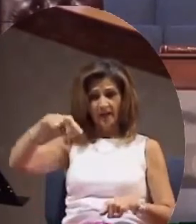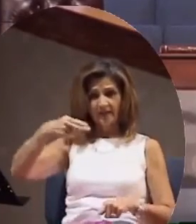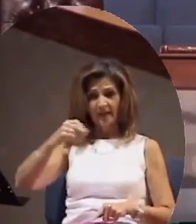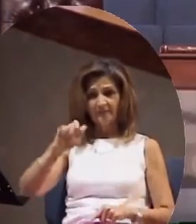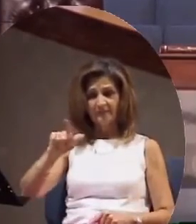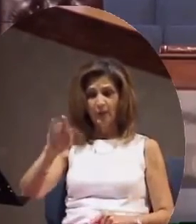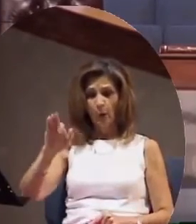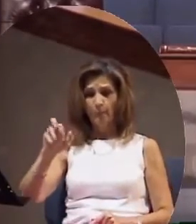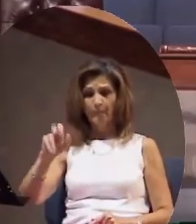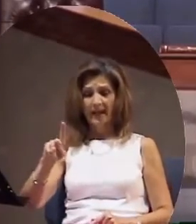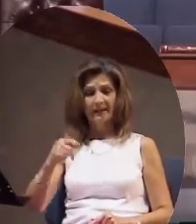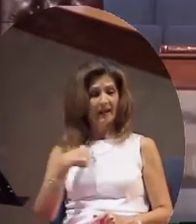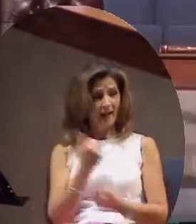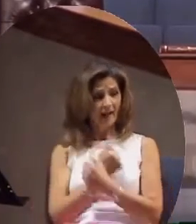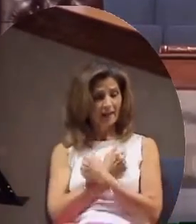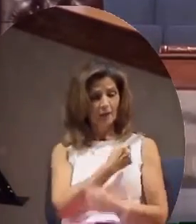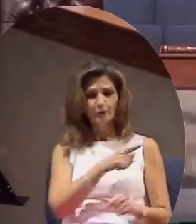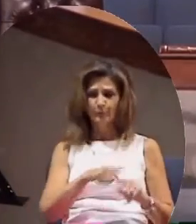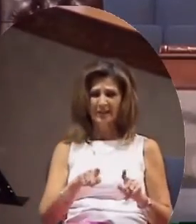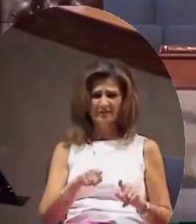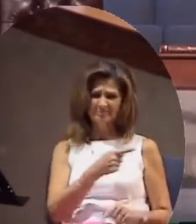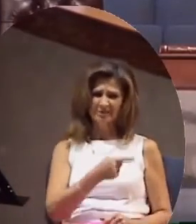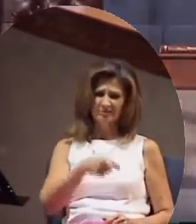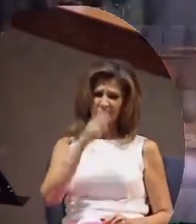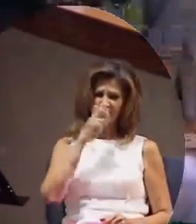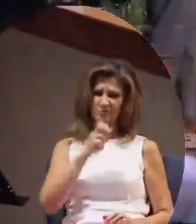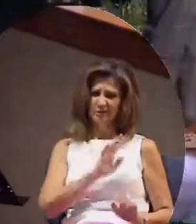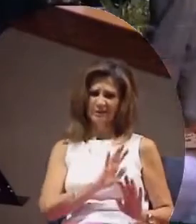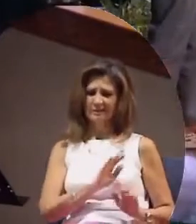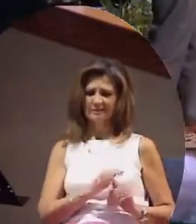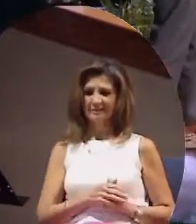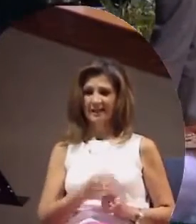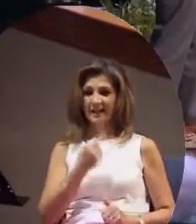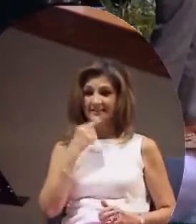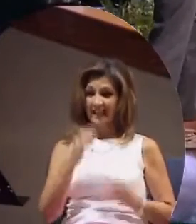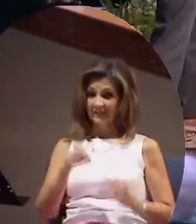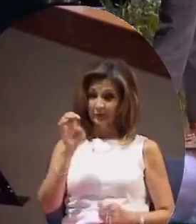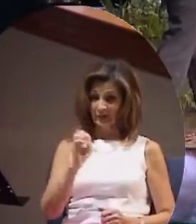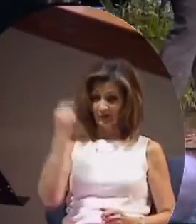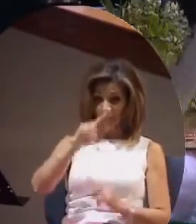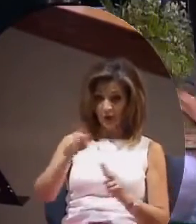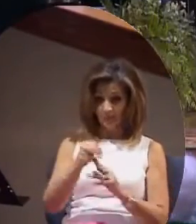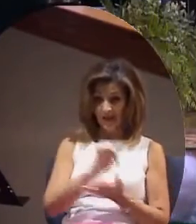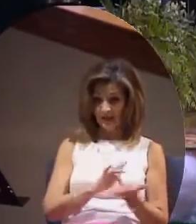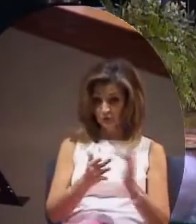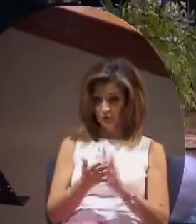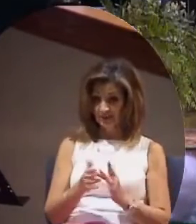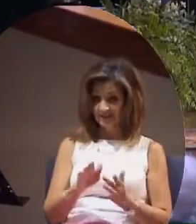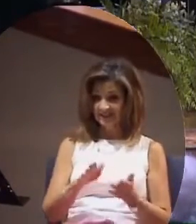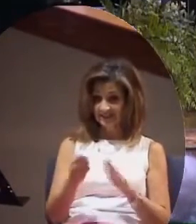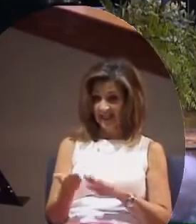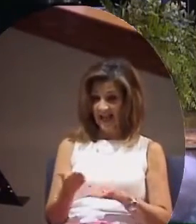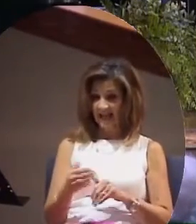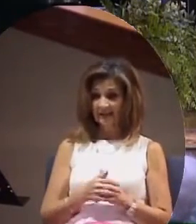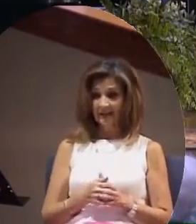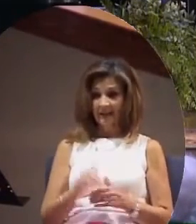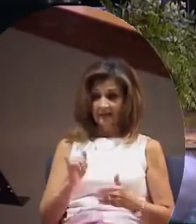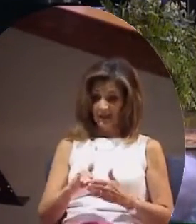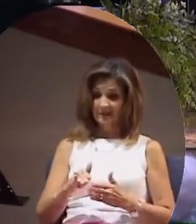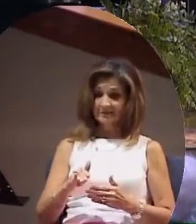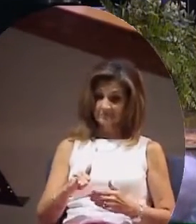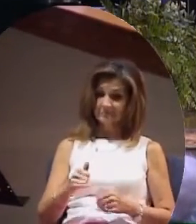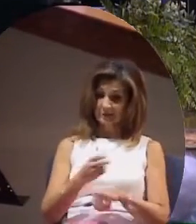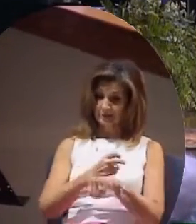He said, but you're just too dogmatic. And I said, but let me say this. I said, if you ever thought about Jesus Christ was the most dogmatic man that ever